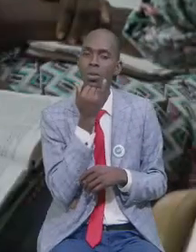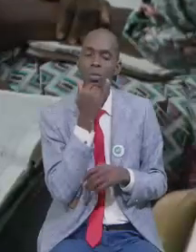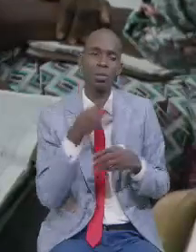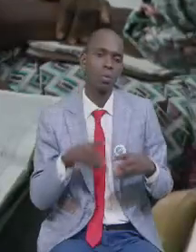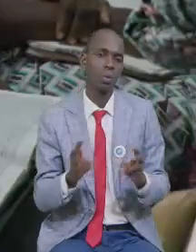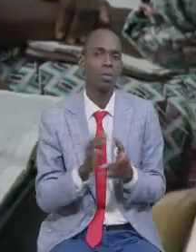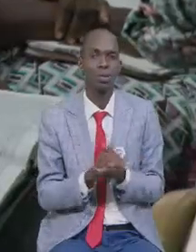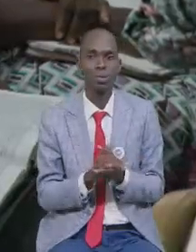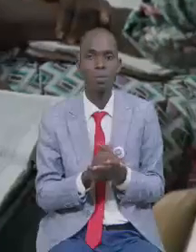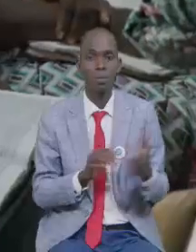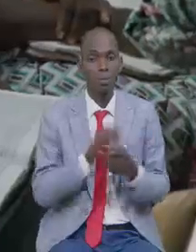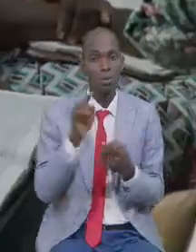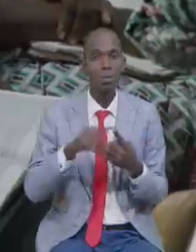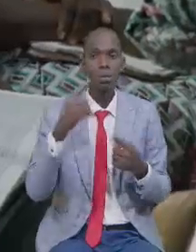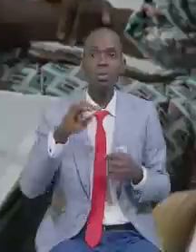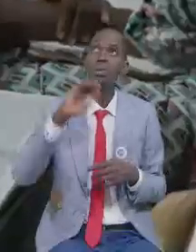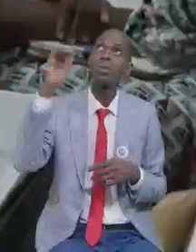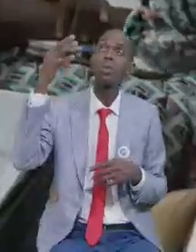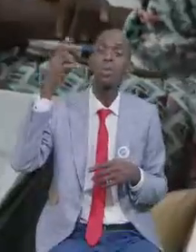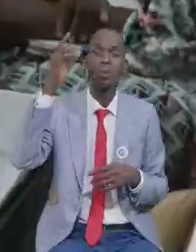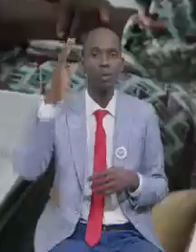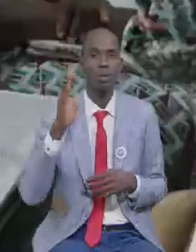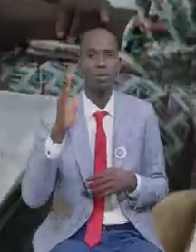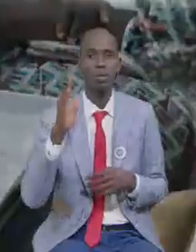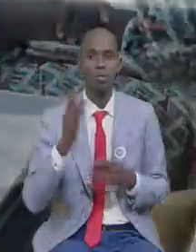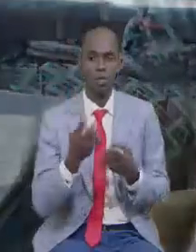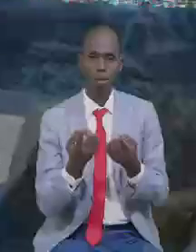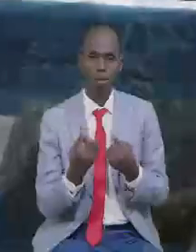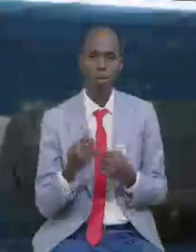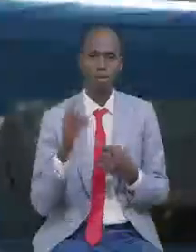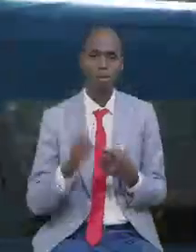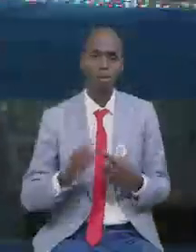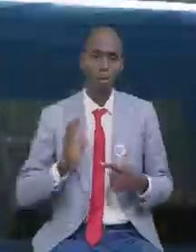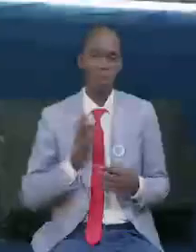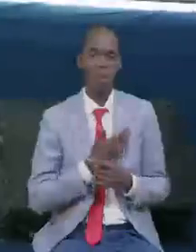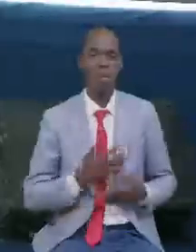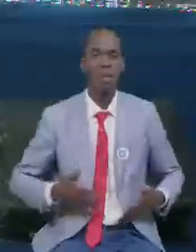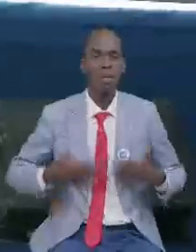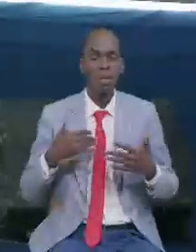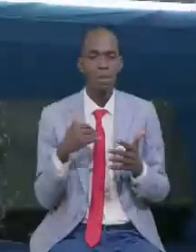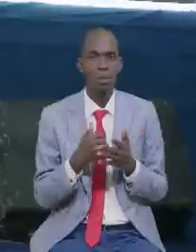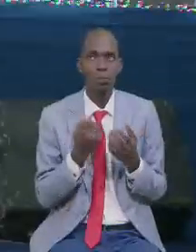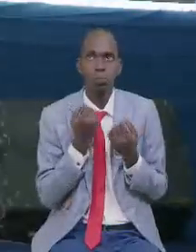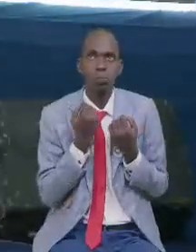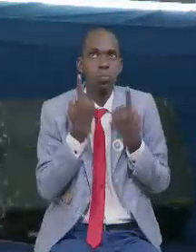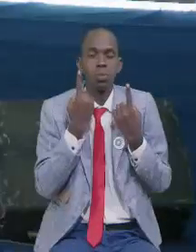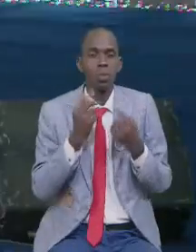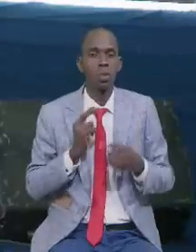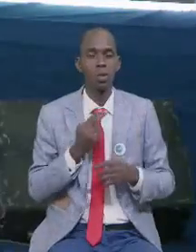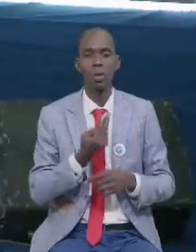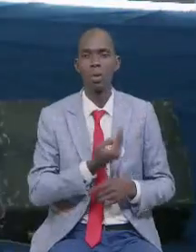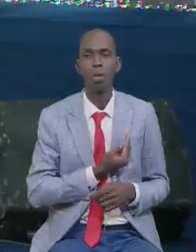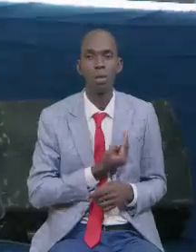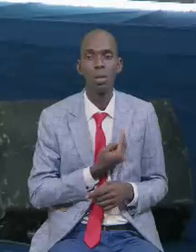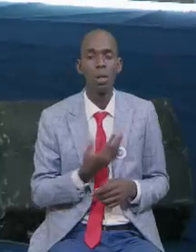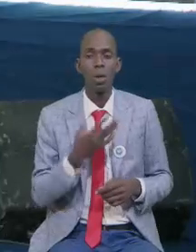the grace of God comes in our lives, it wakes us up. When the